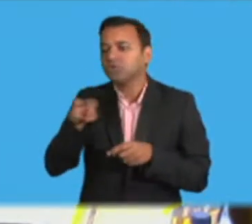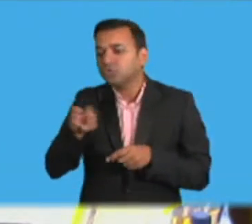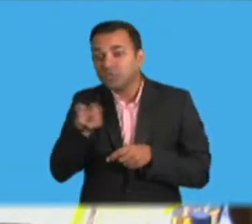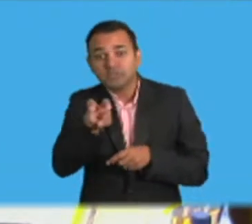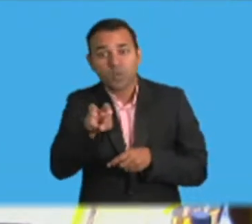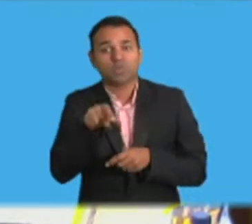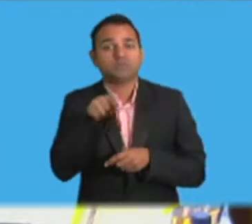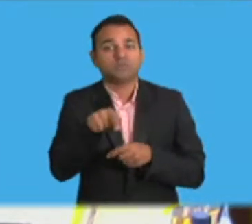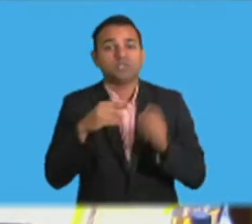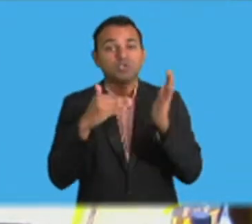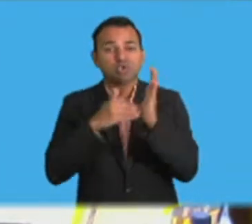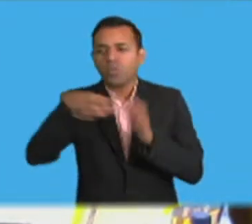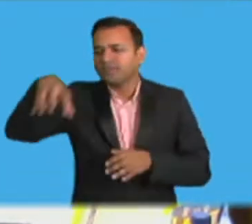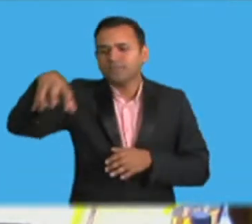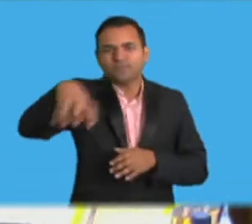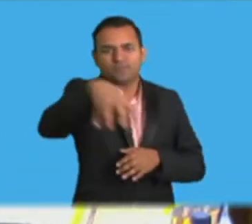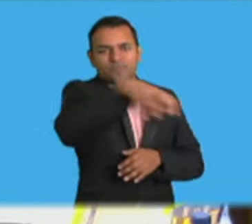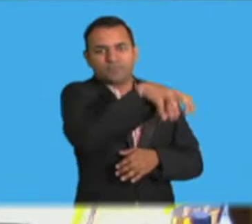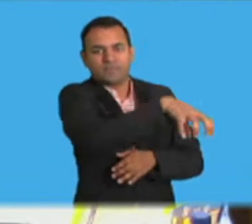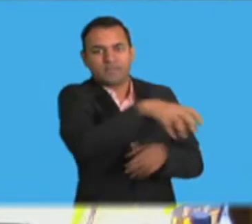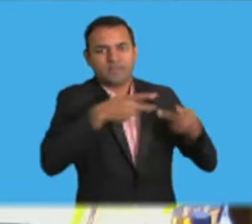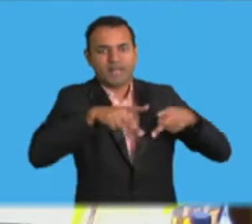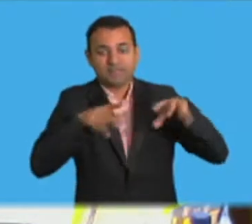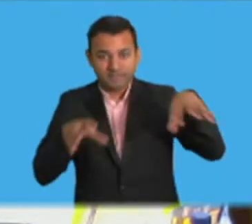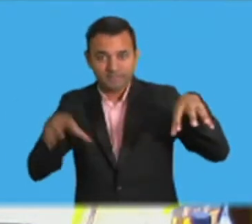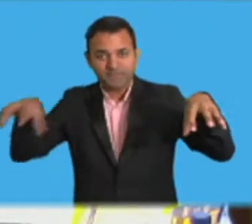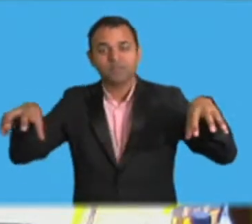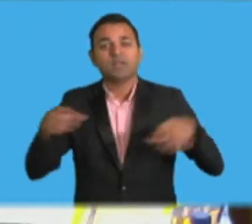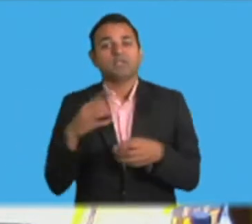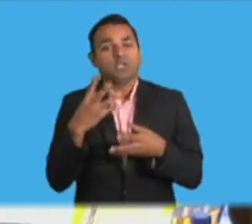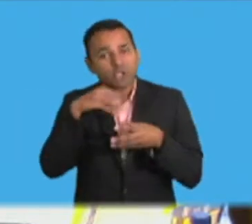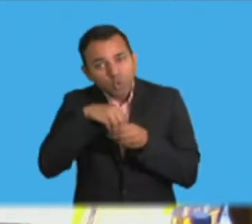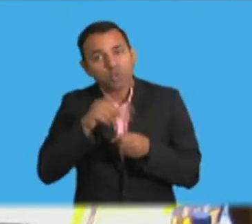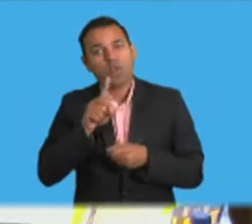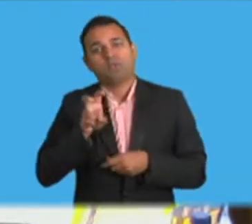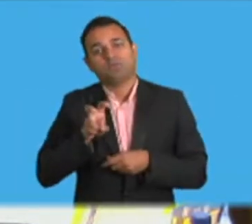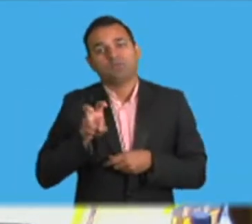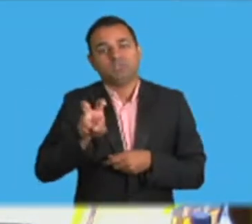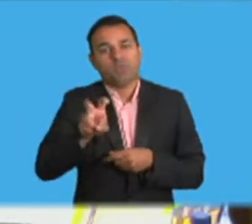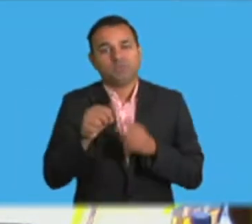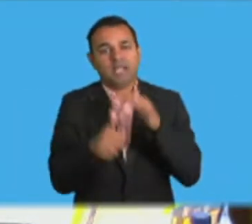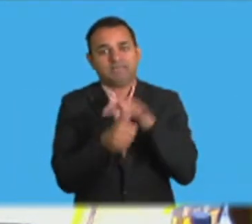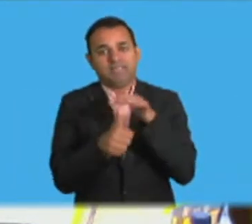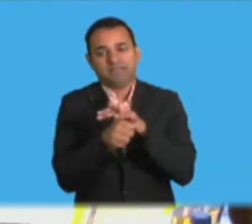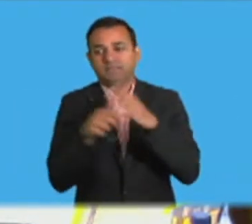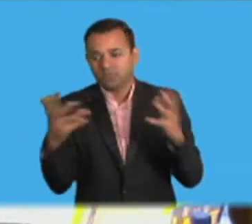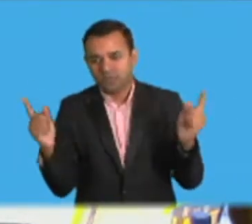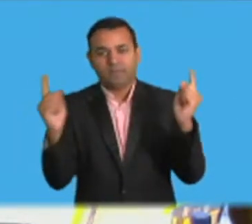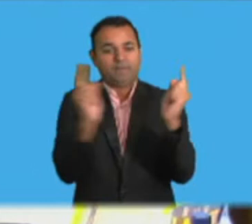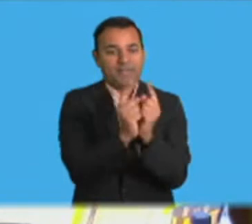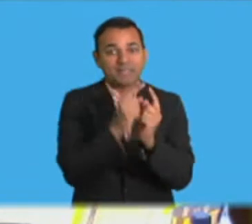the intention of improving transport access to meet the increasing customer demand for efficient and reliable